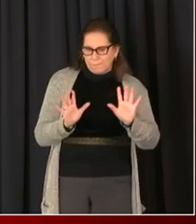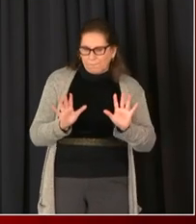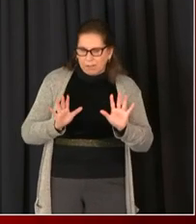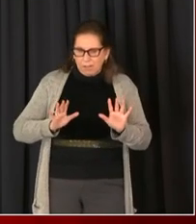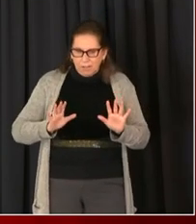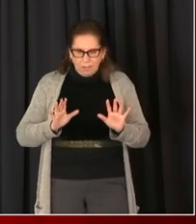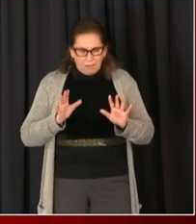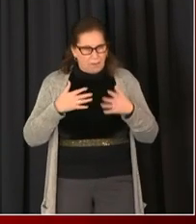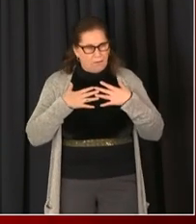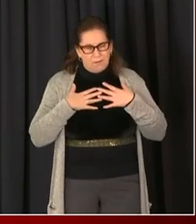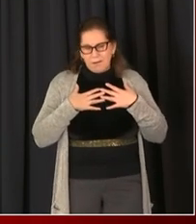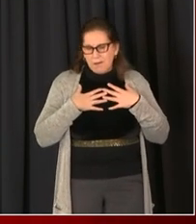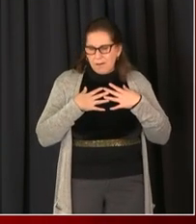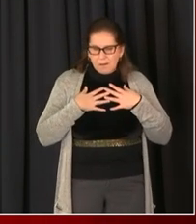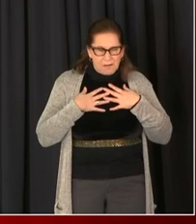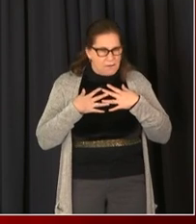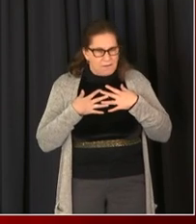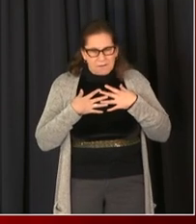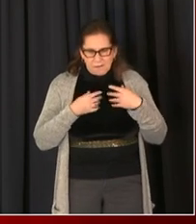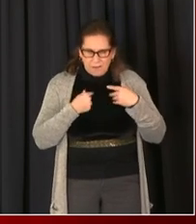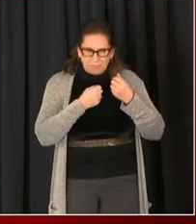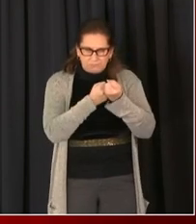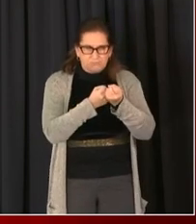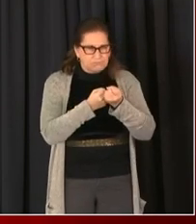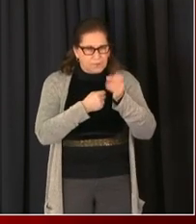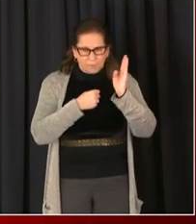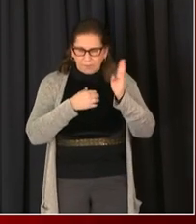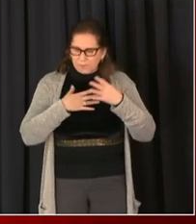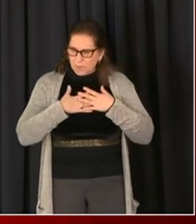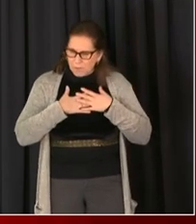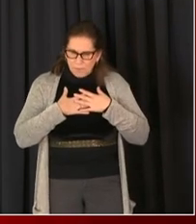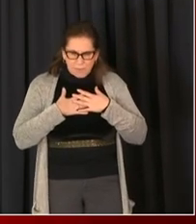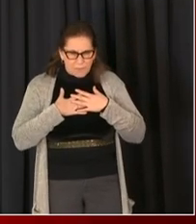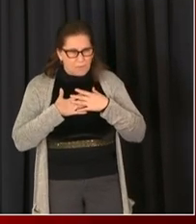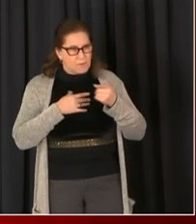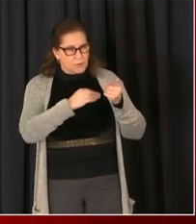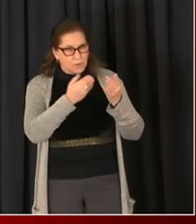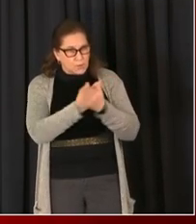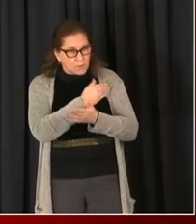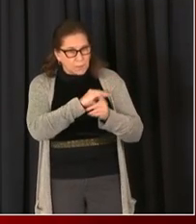pulling for Baltimore. And I wish him my very